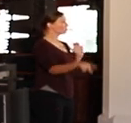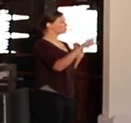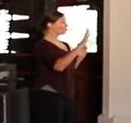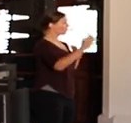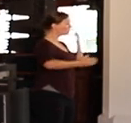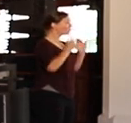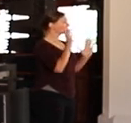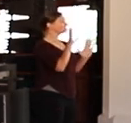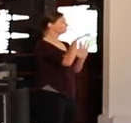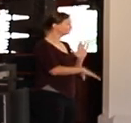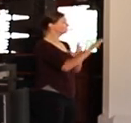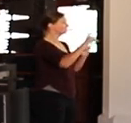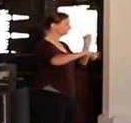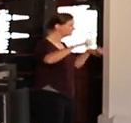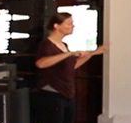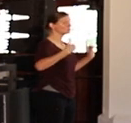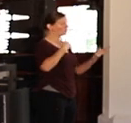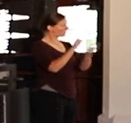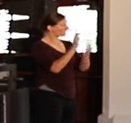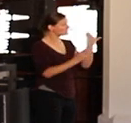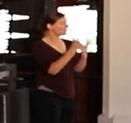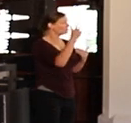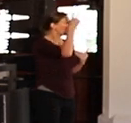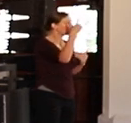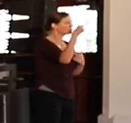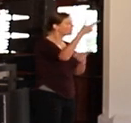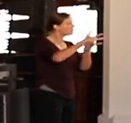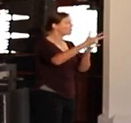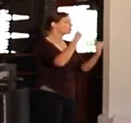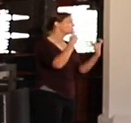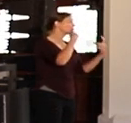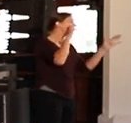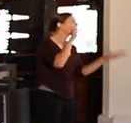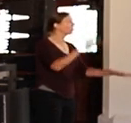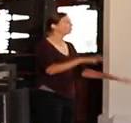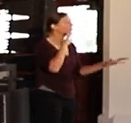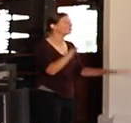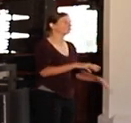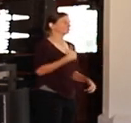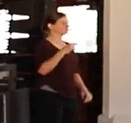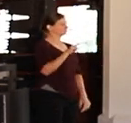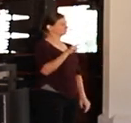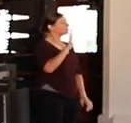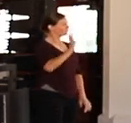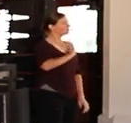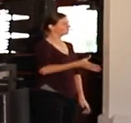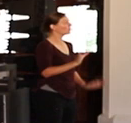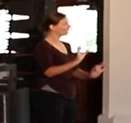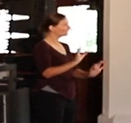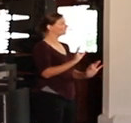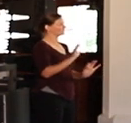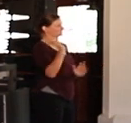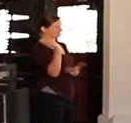of emotions. You know, I met some parents, they're crying in the parking lot. I was like, it's gonna be okay, can we